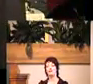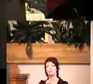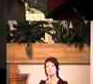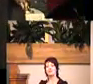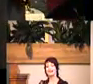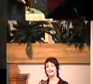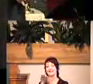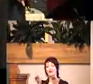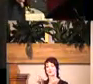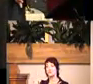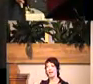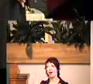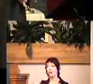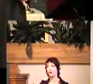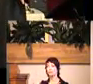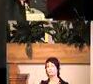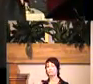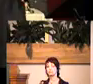be here now.